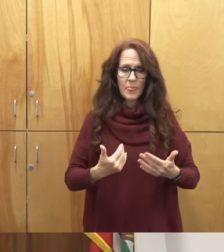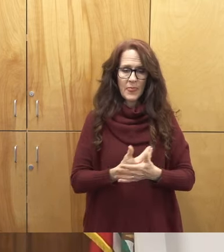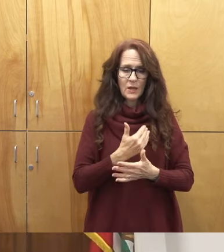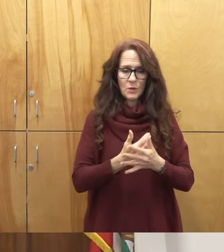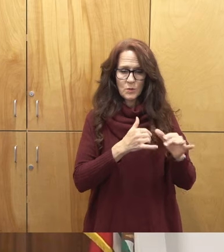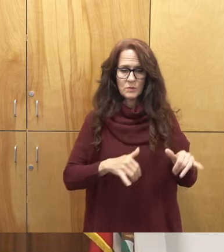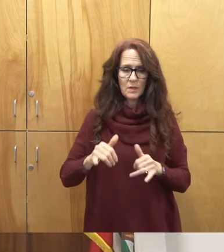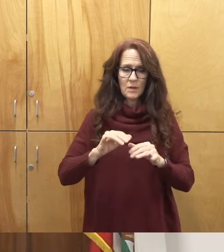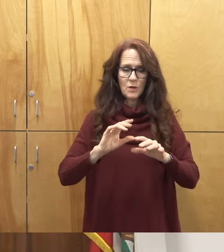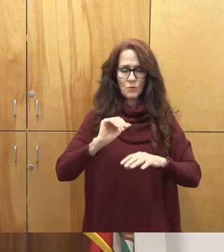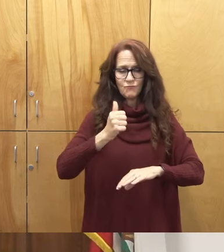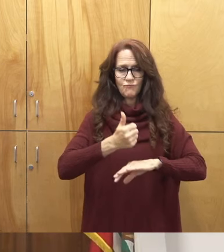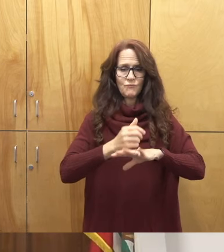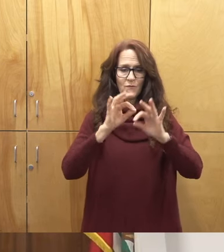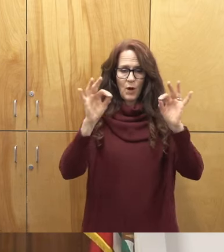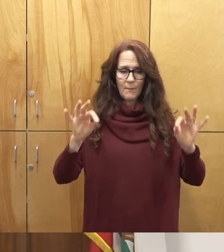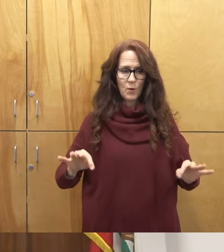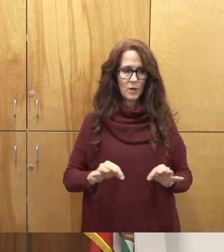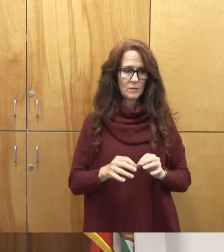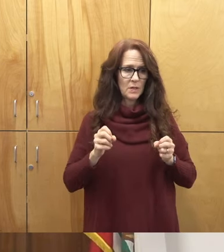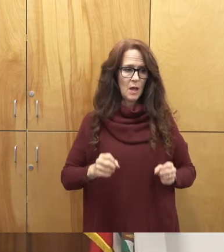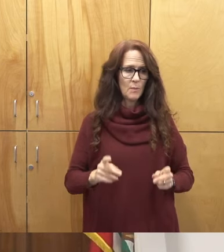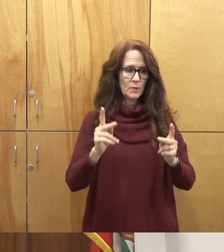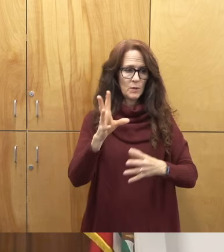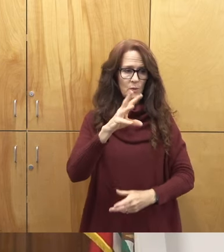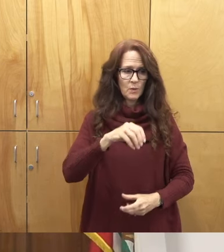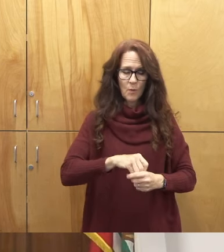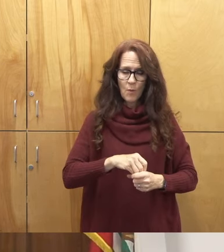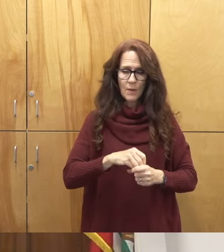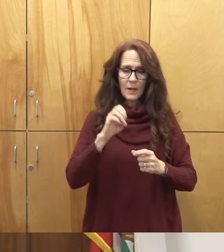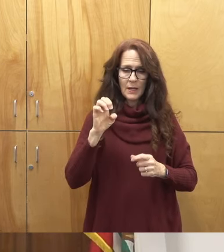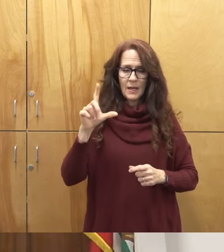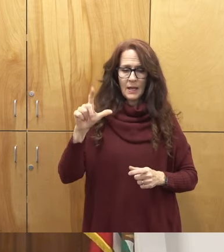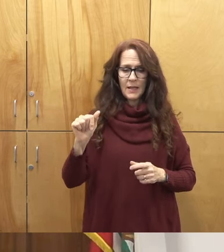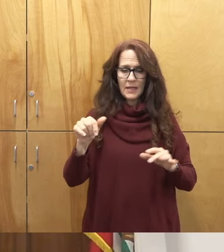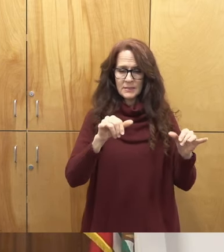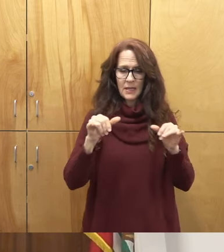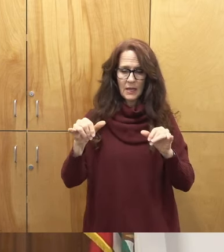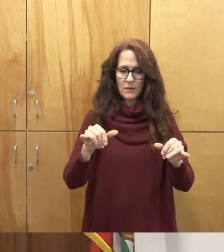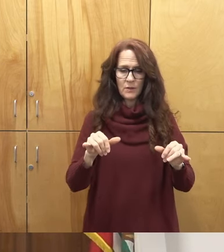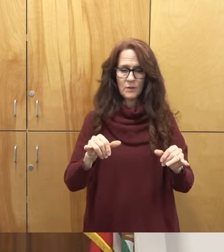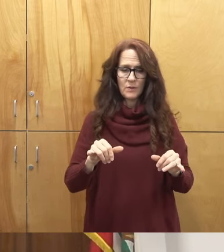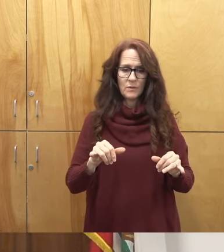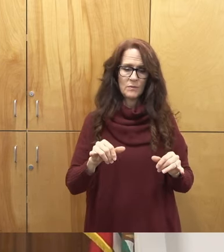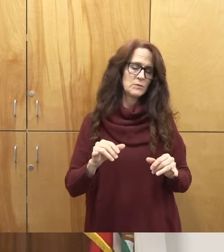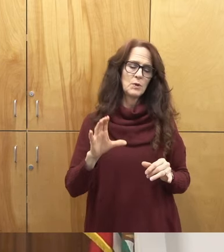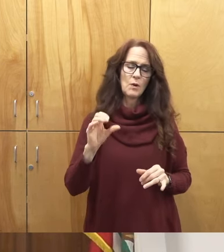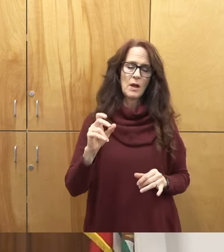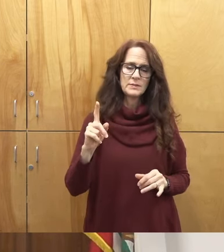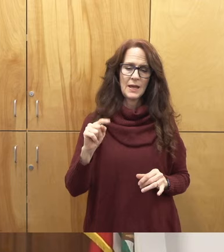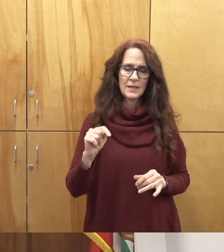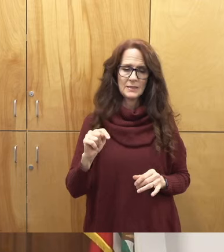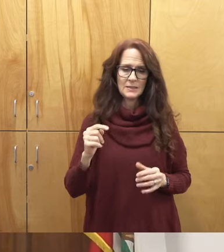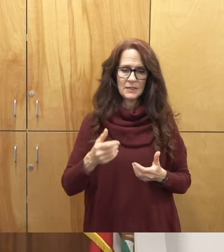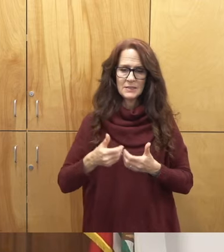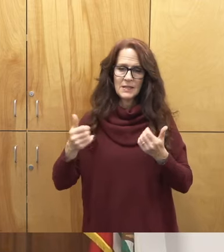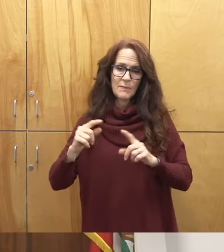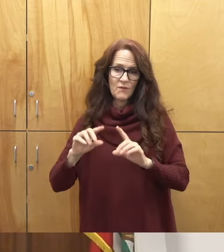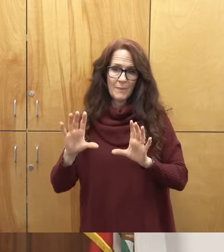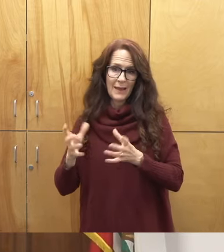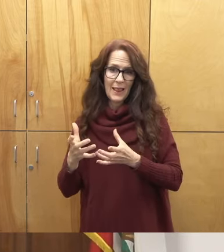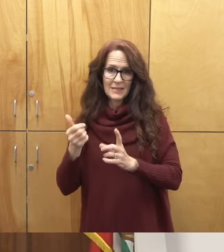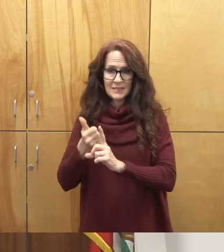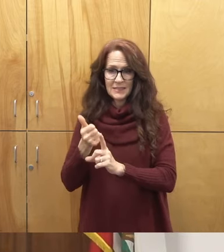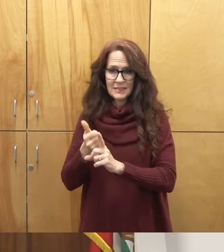the new frameworks. So this was an opportunity to incorporate the ELA standards into our content areas outside of ELA. This is